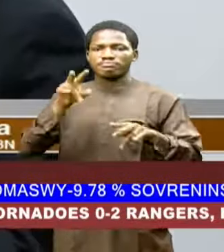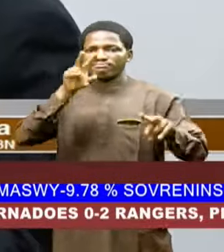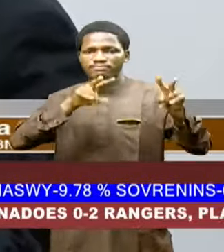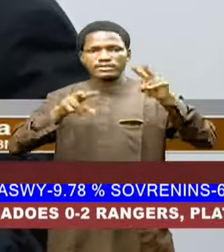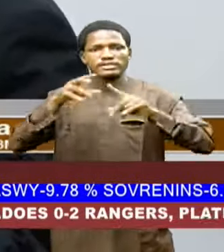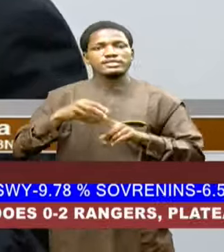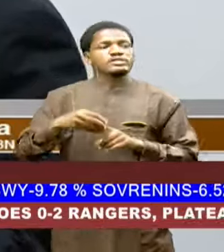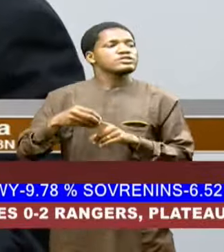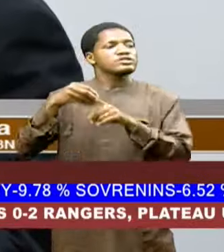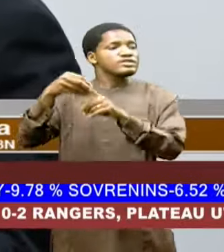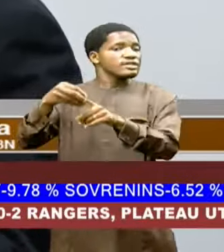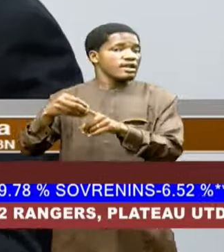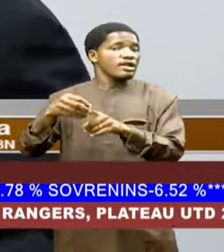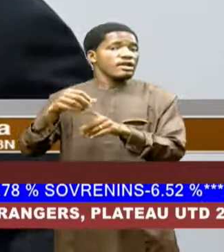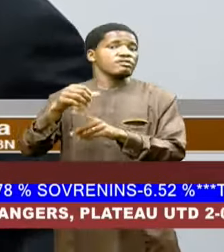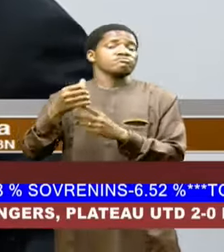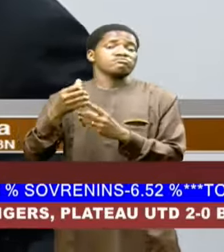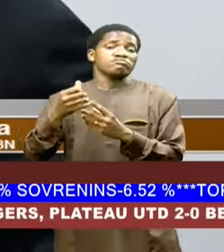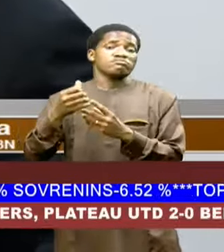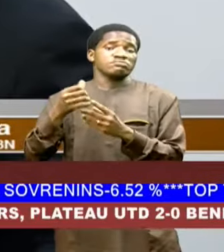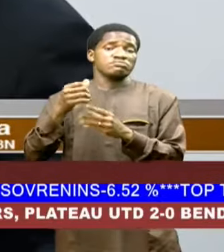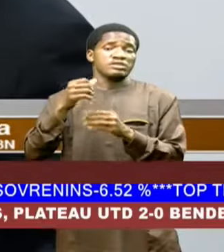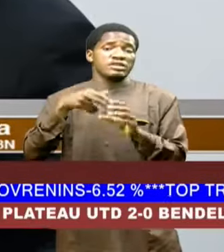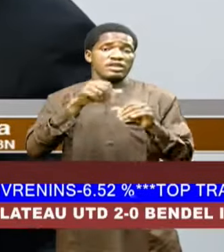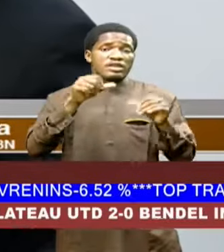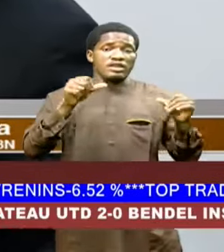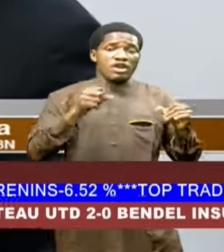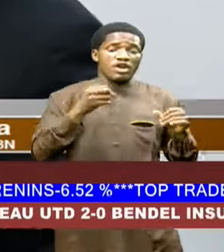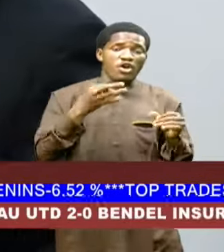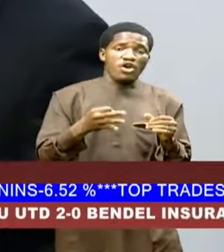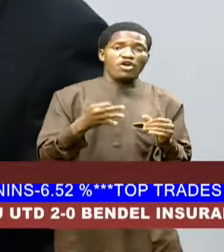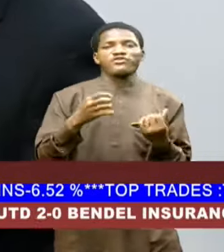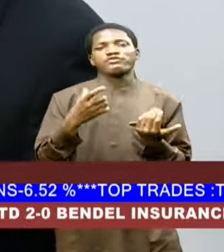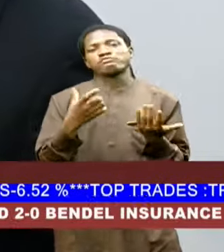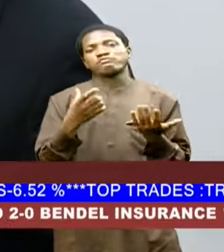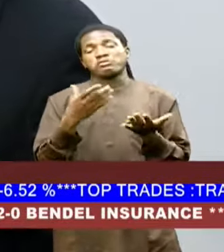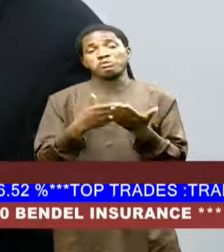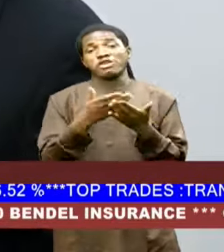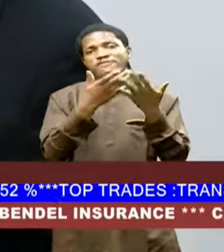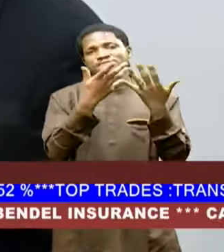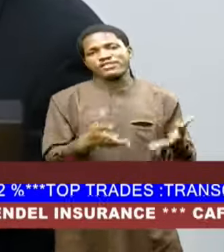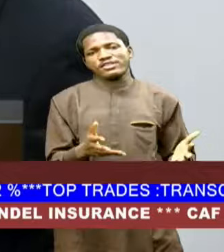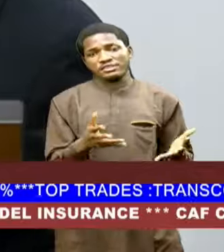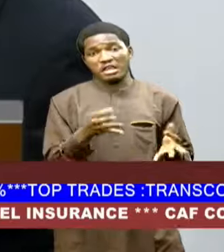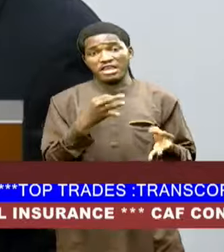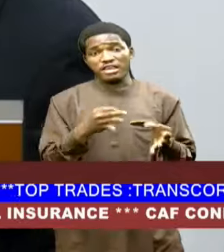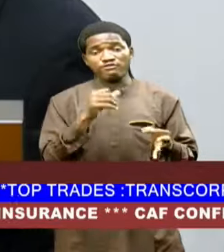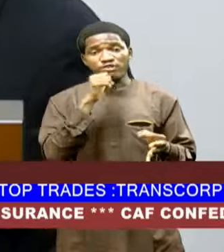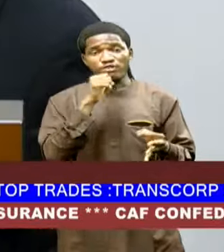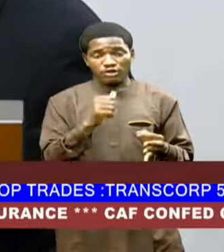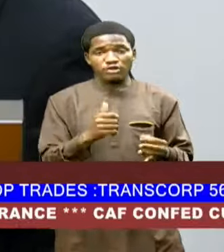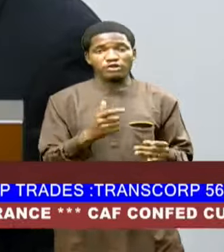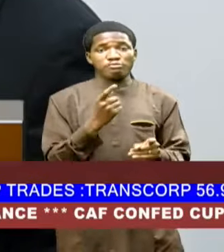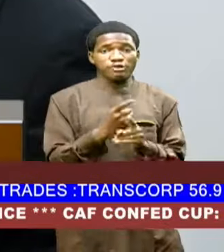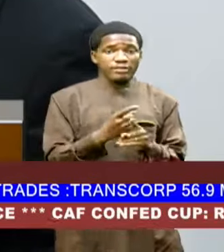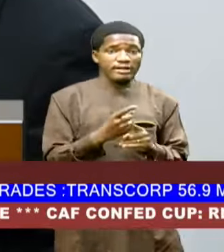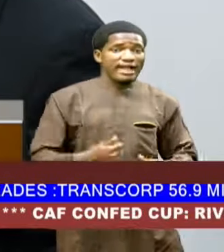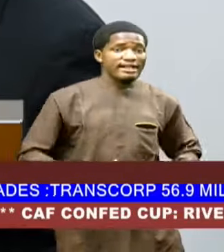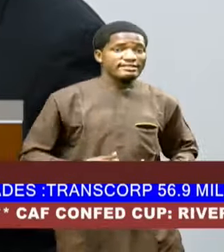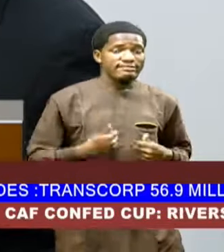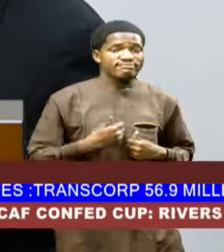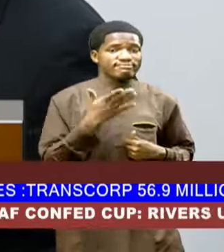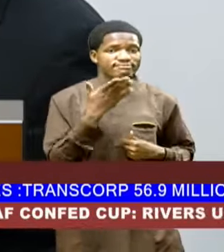regarding potential liquidity risks. If not adequately addressed, these risks could arise from